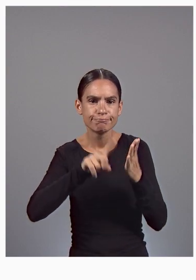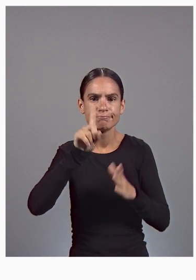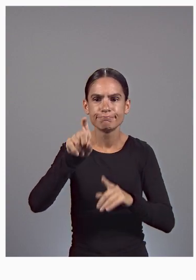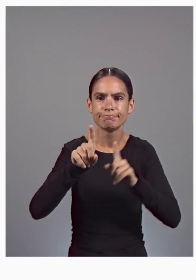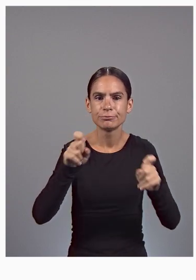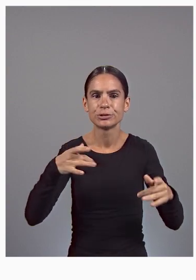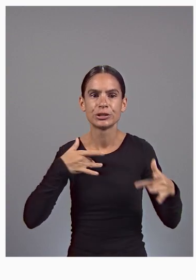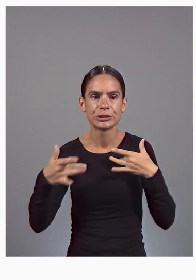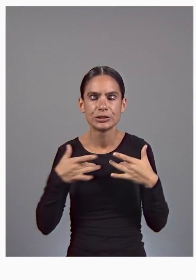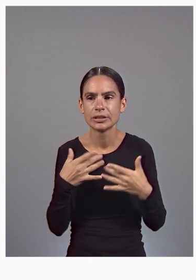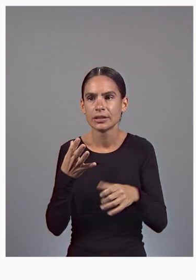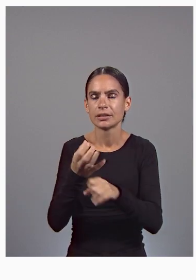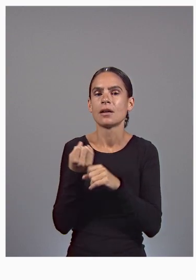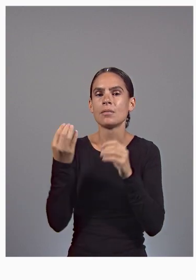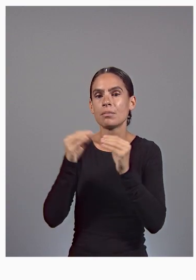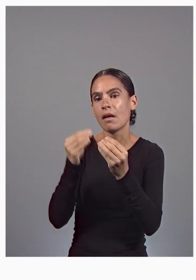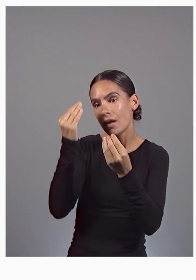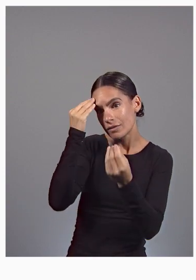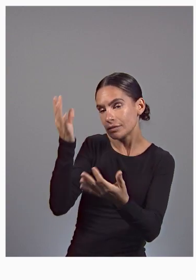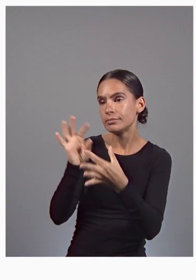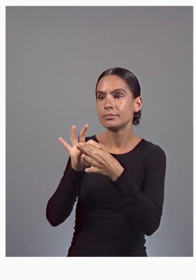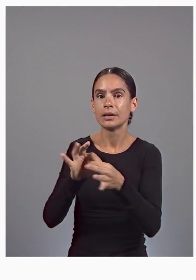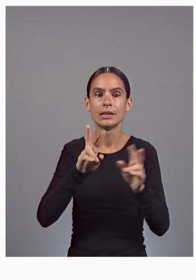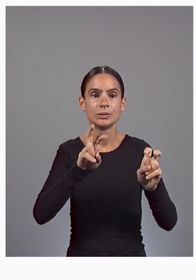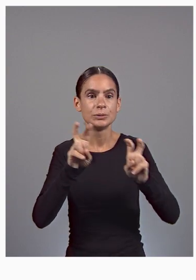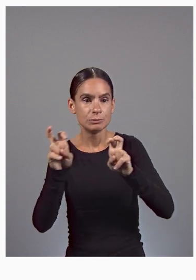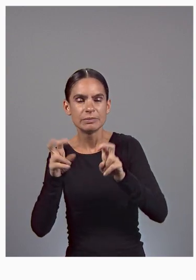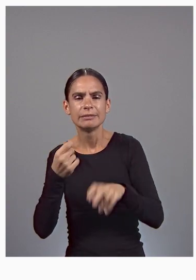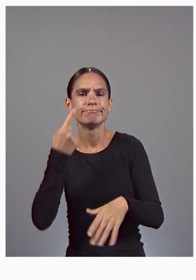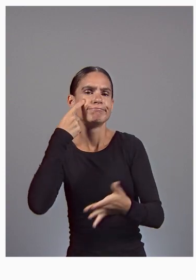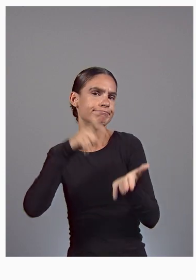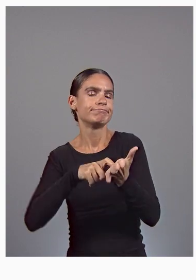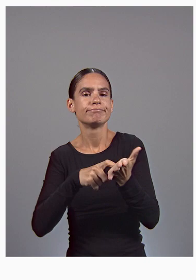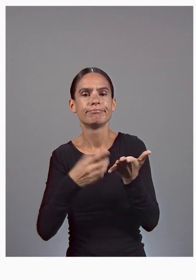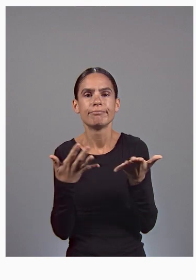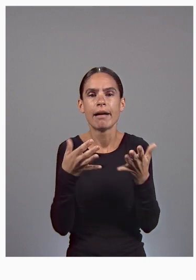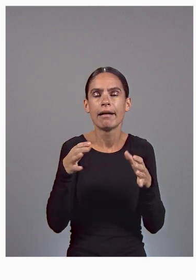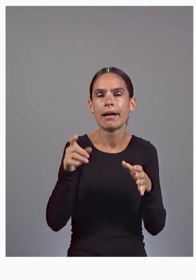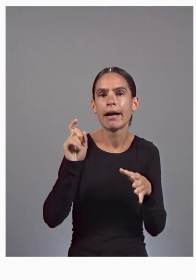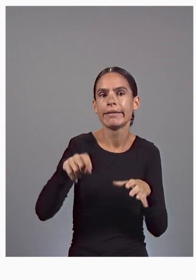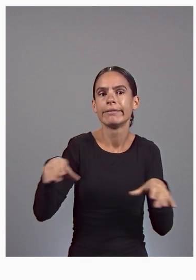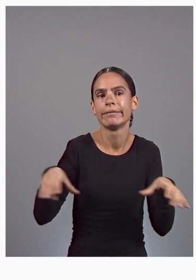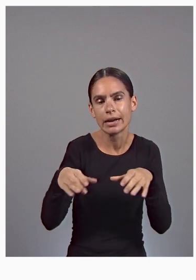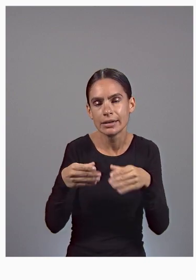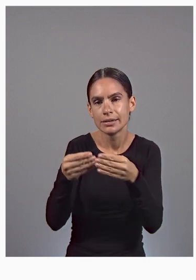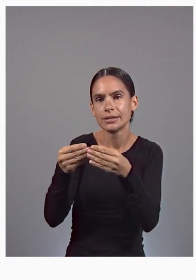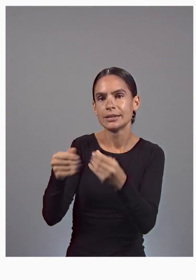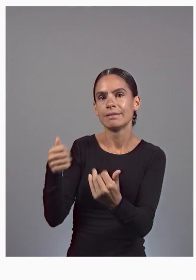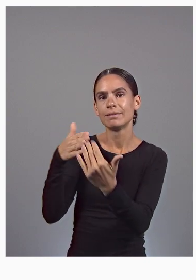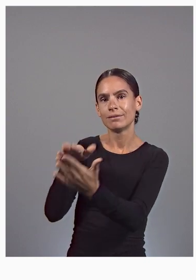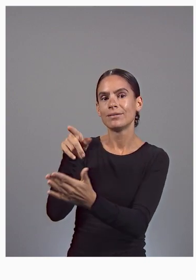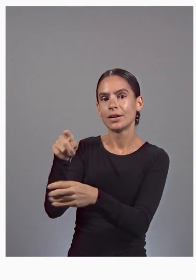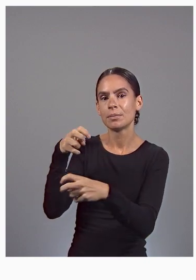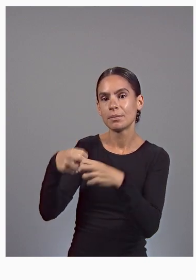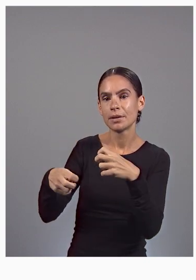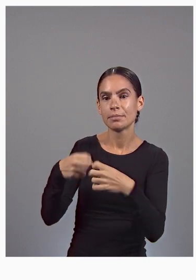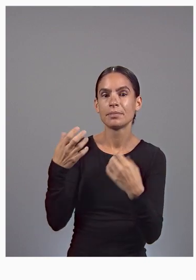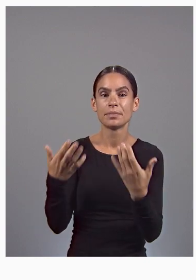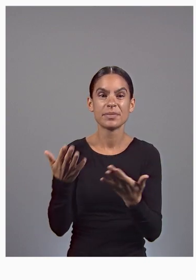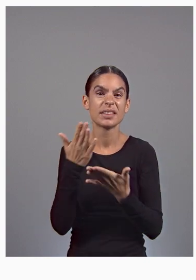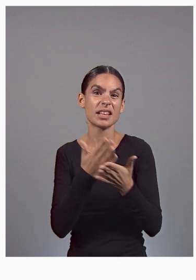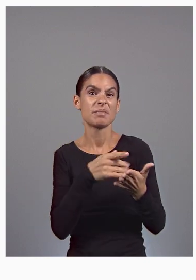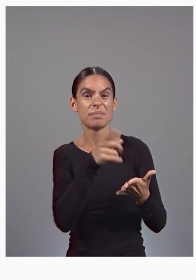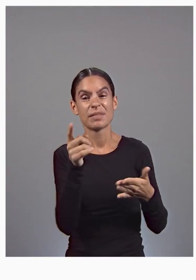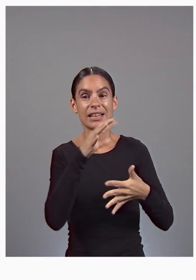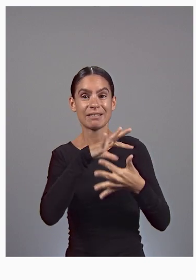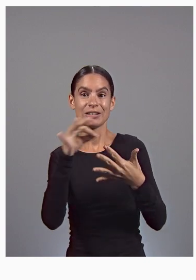seeing recommended actions to take to mitigate any issues that were identified. So that's the dev to prod tour of Software Delivery